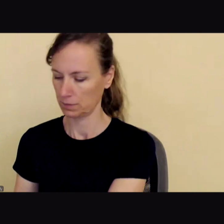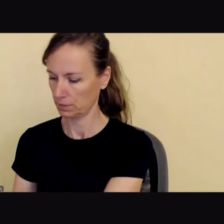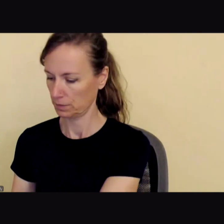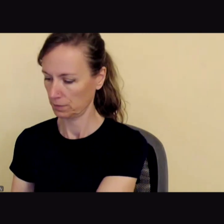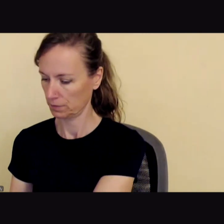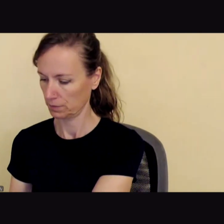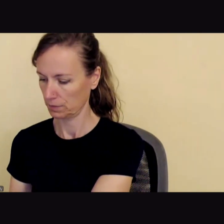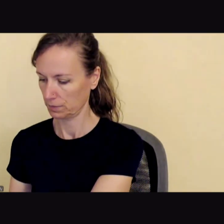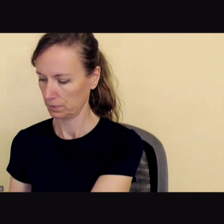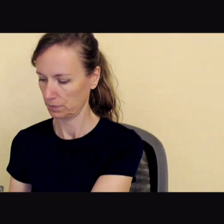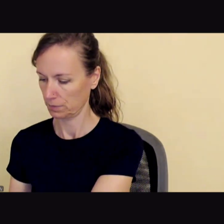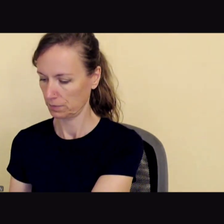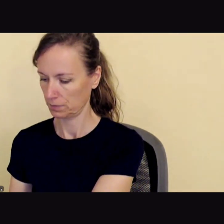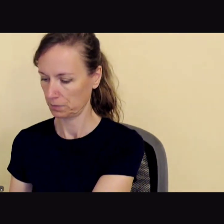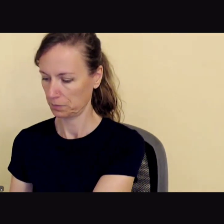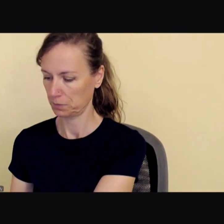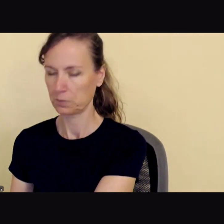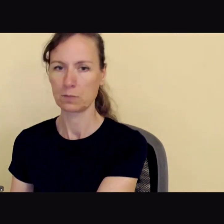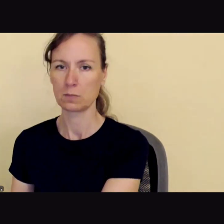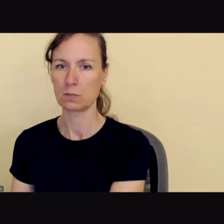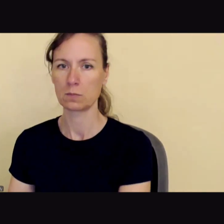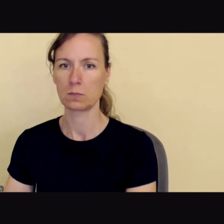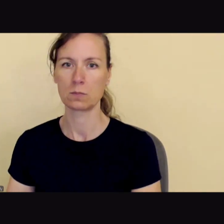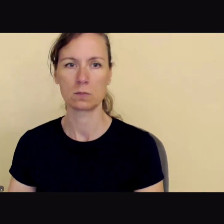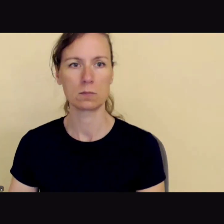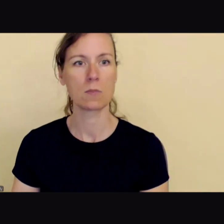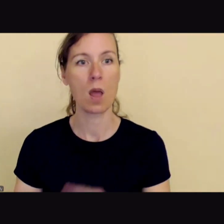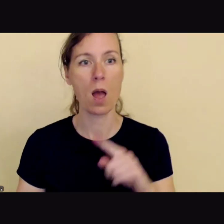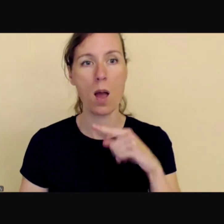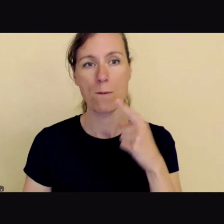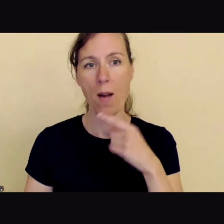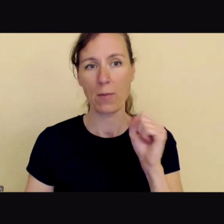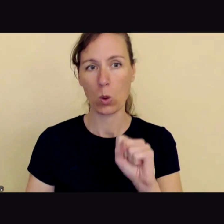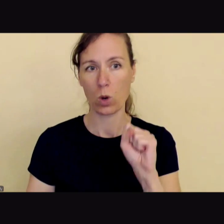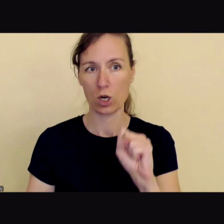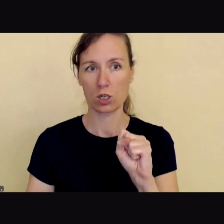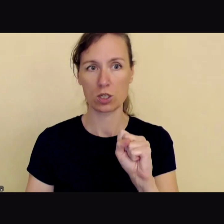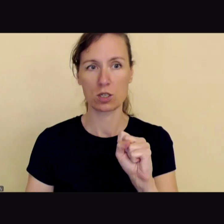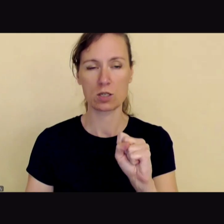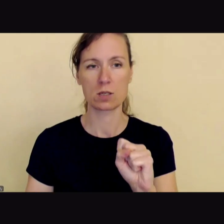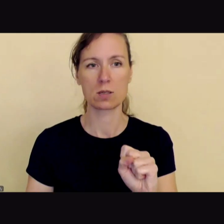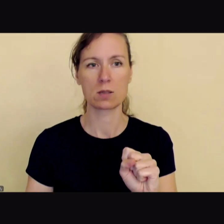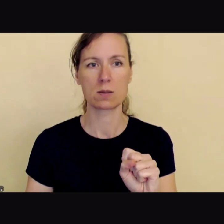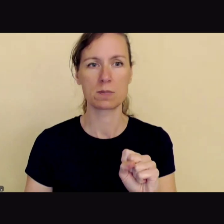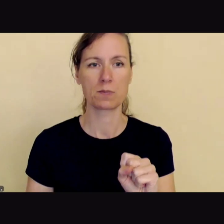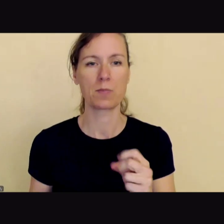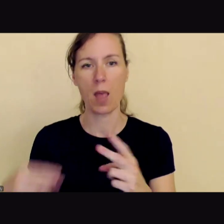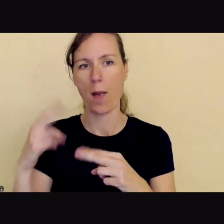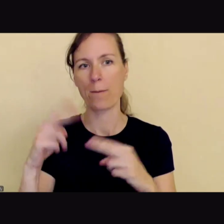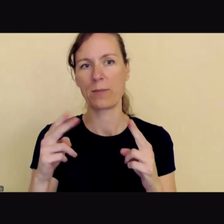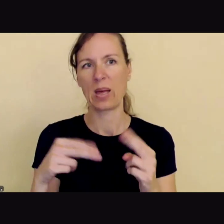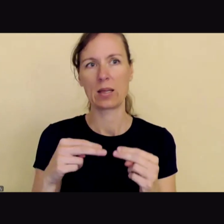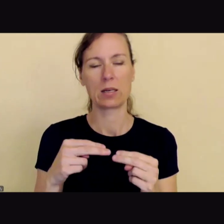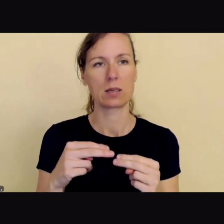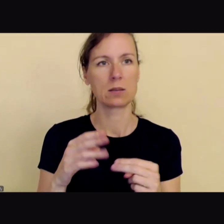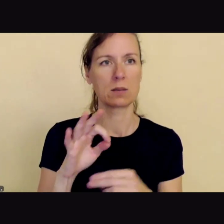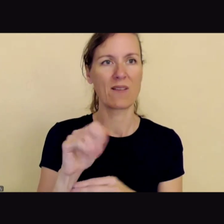And things like in the public works, buildings, facilities, and yards, all this capital outlay